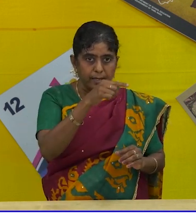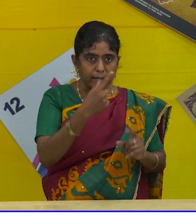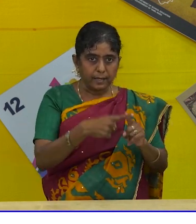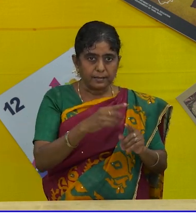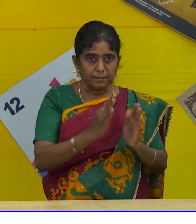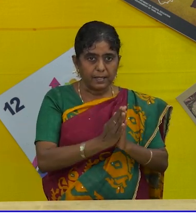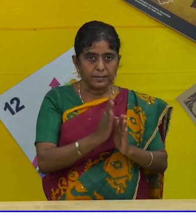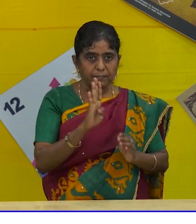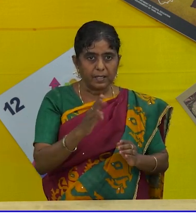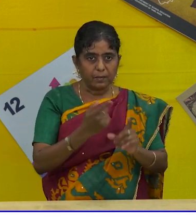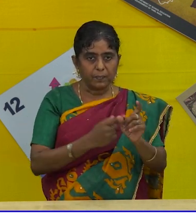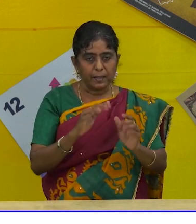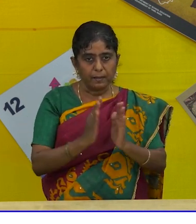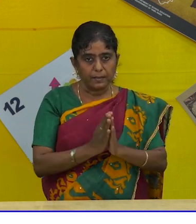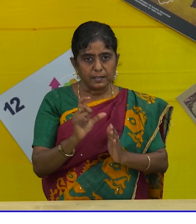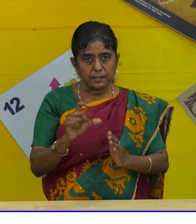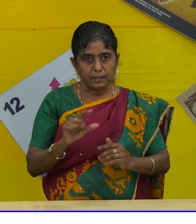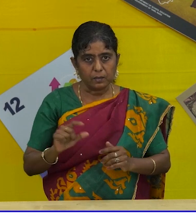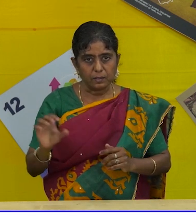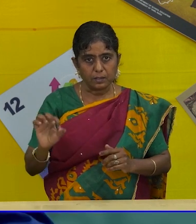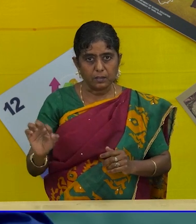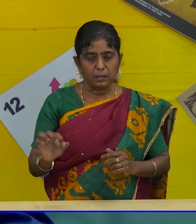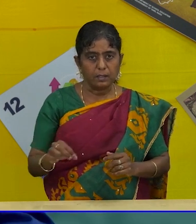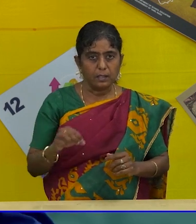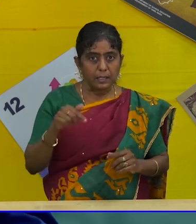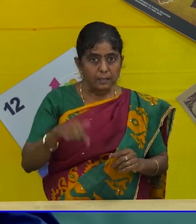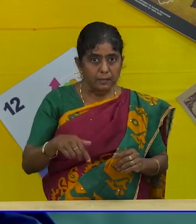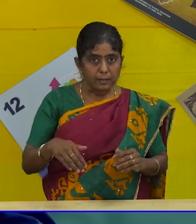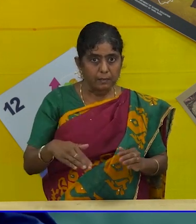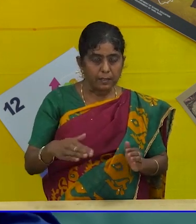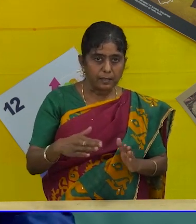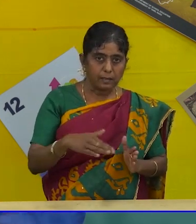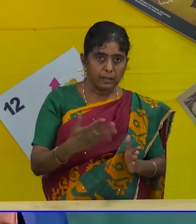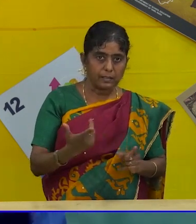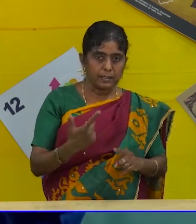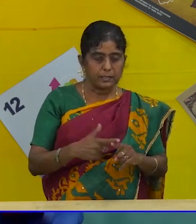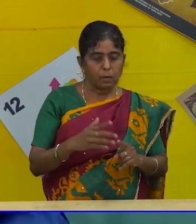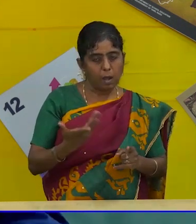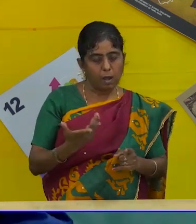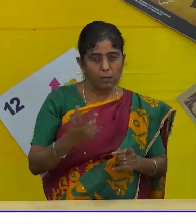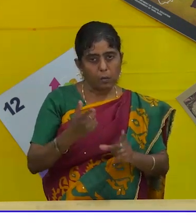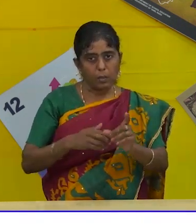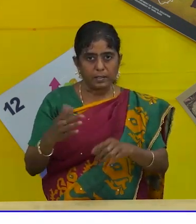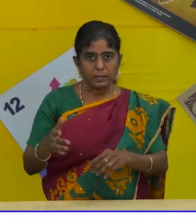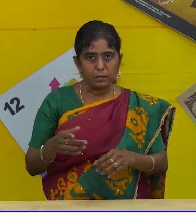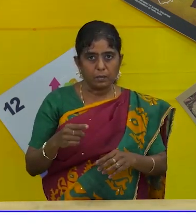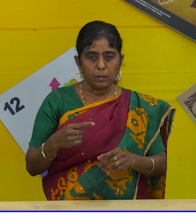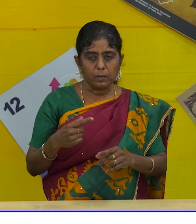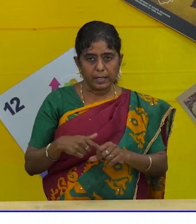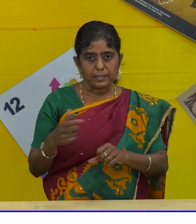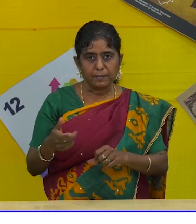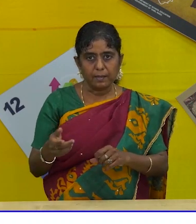ax plus by plus c equal to 0. It may or may not be cut the x and y axis. And one